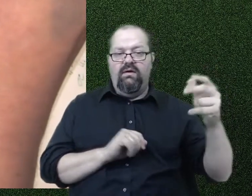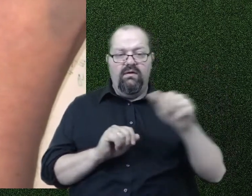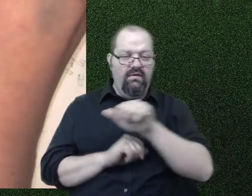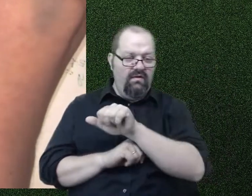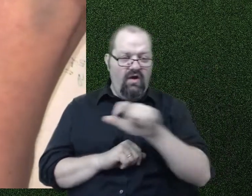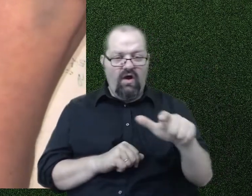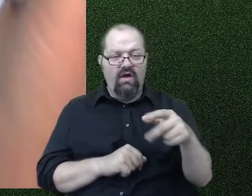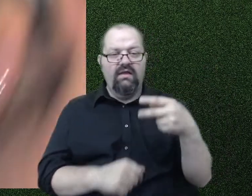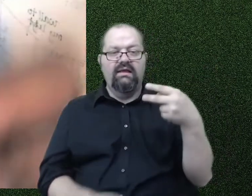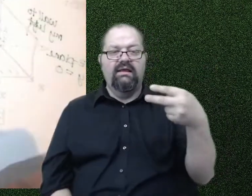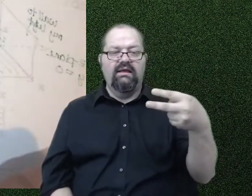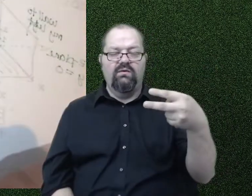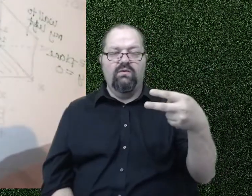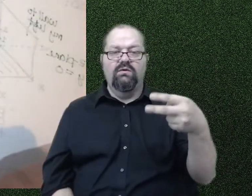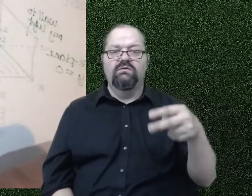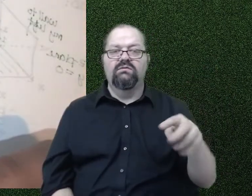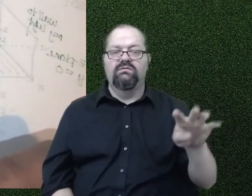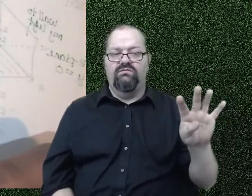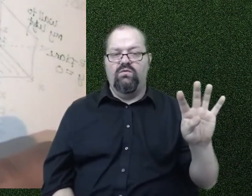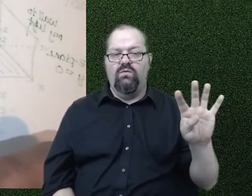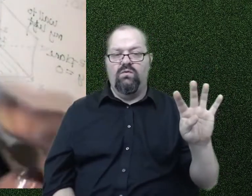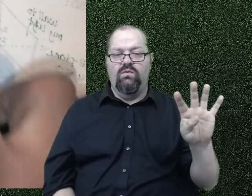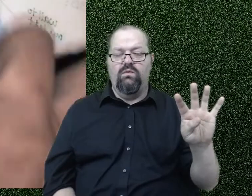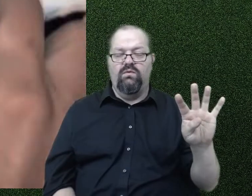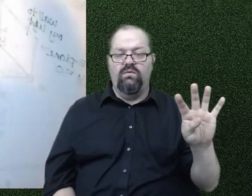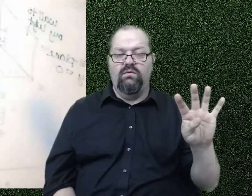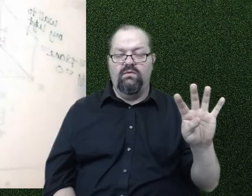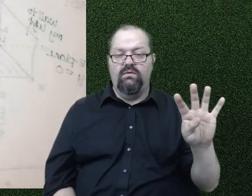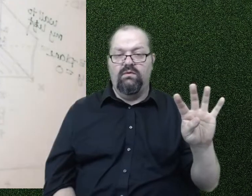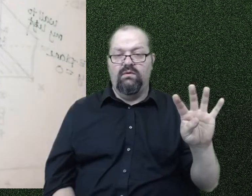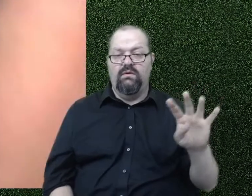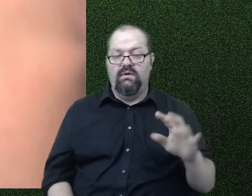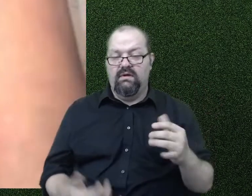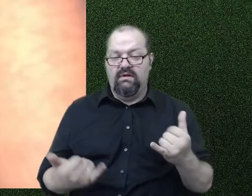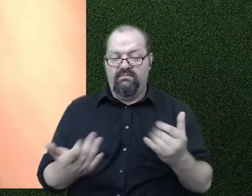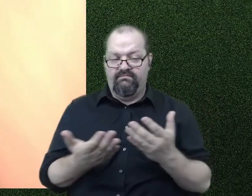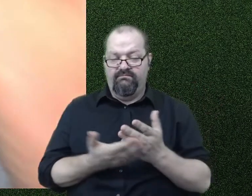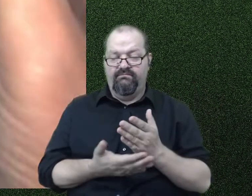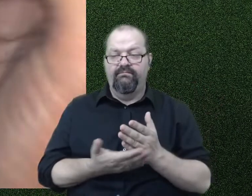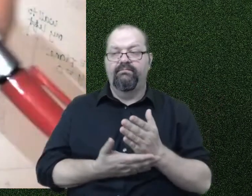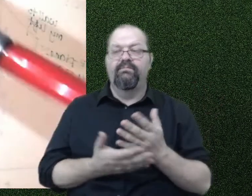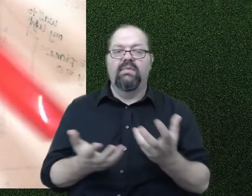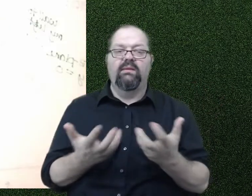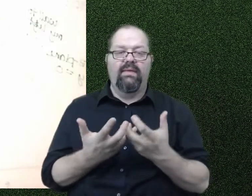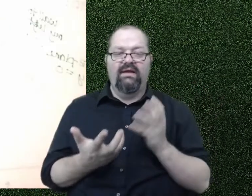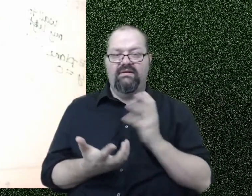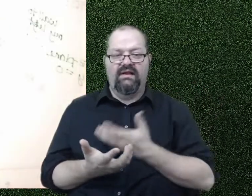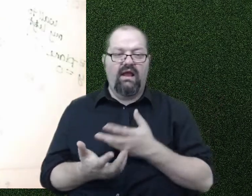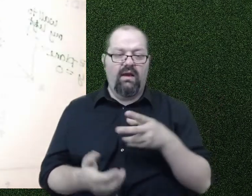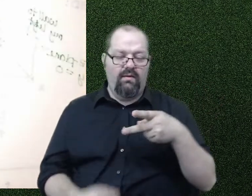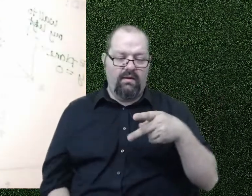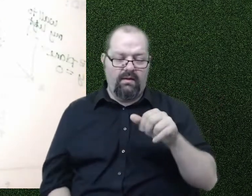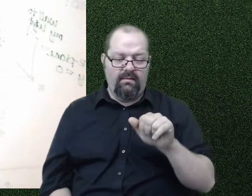let's say, 4. All right, well, matching our patterns,